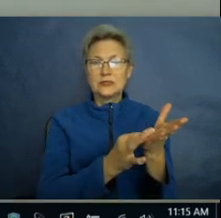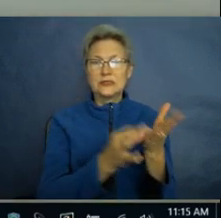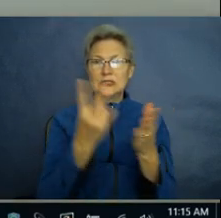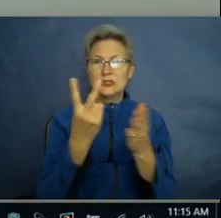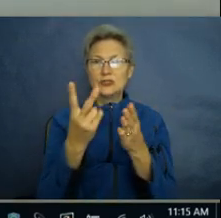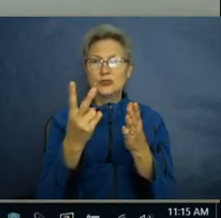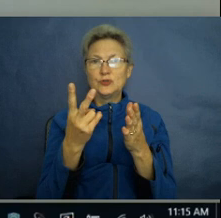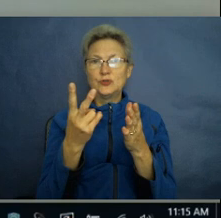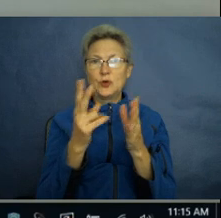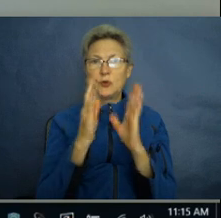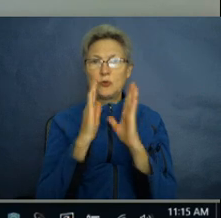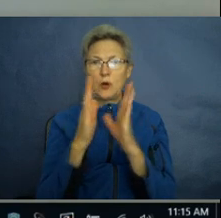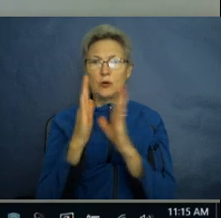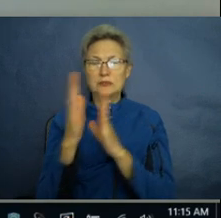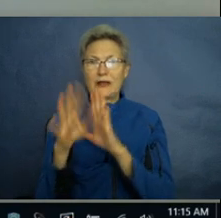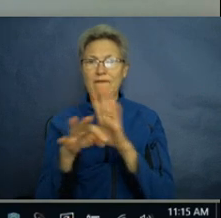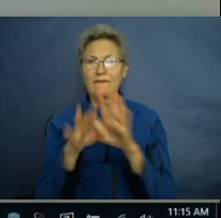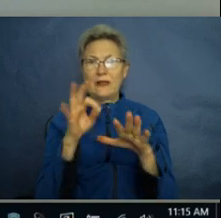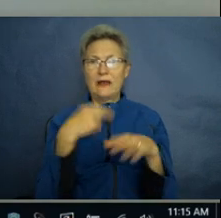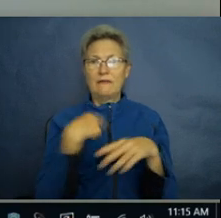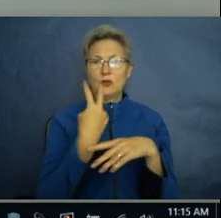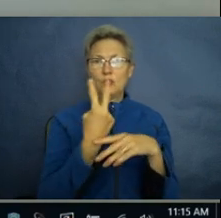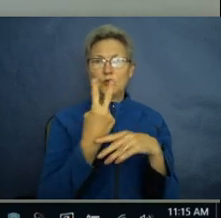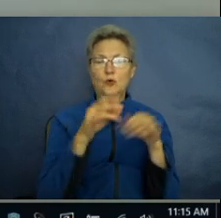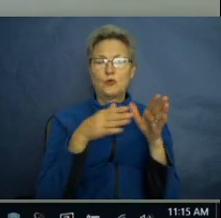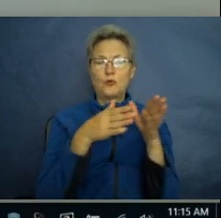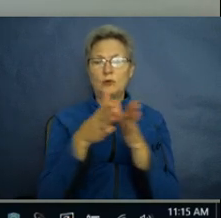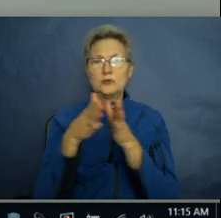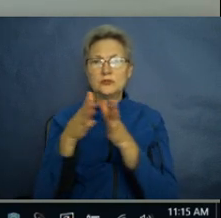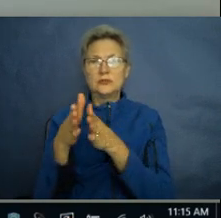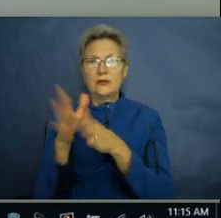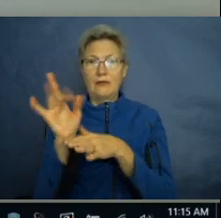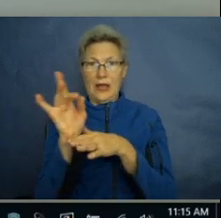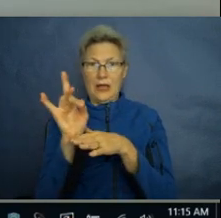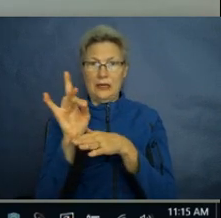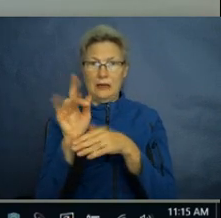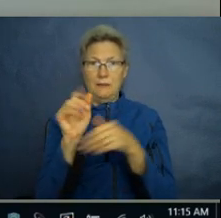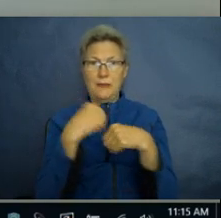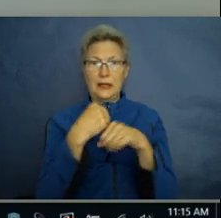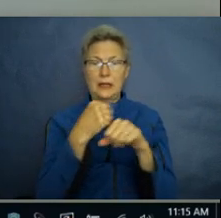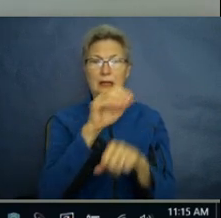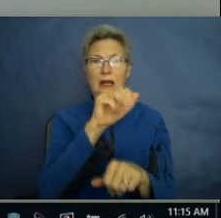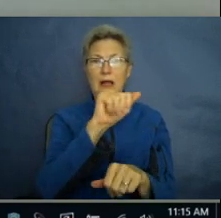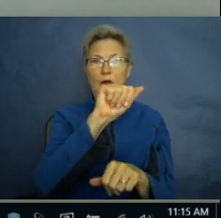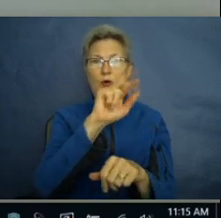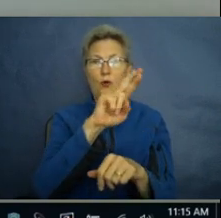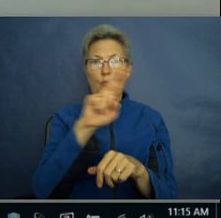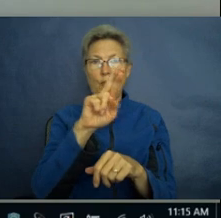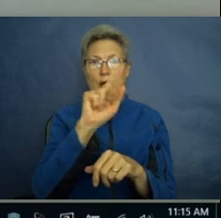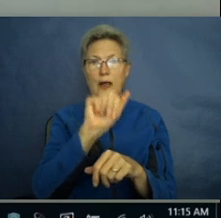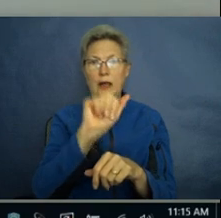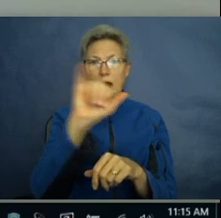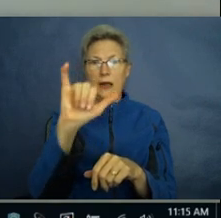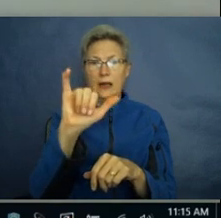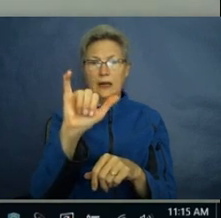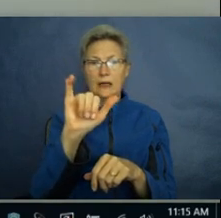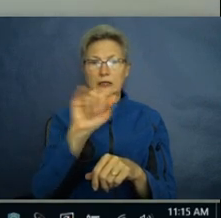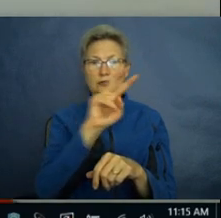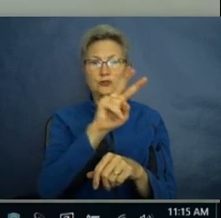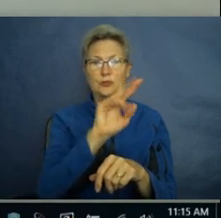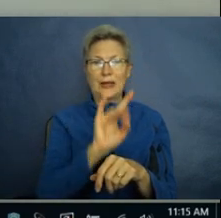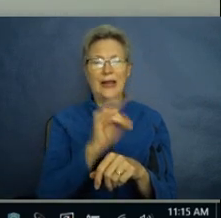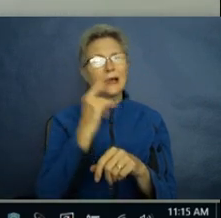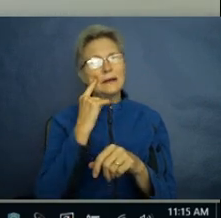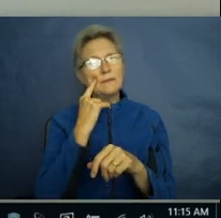rows, I'm finding that I have 2 rows of 8. I'm making arrays here, right? So I have 2 and 8, and I'm starting to realize